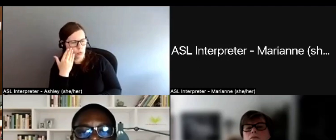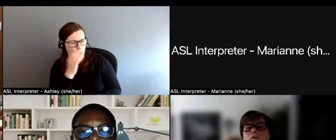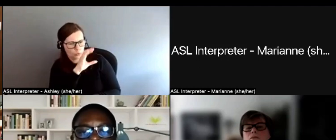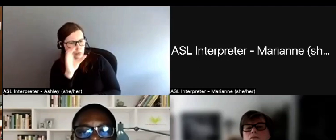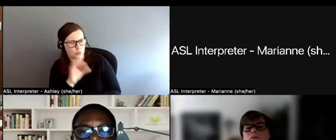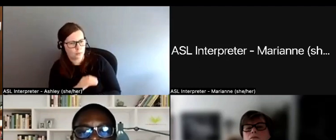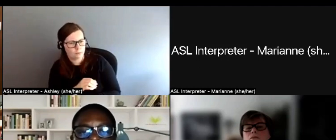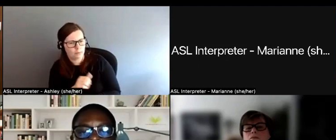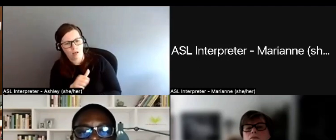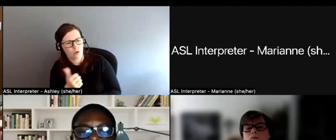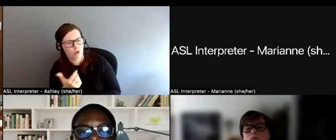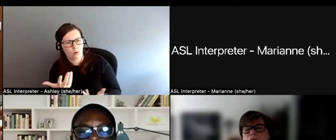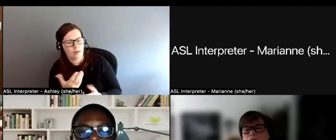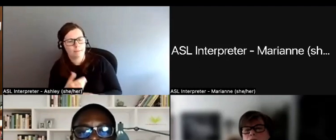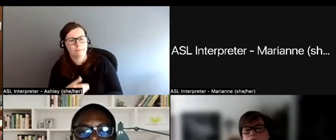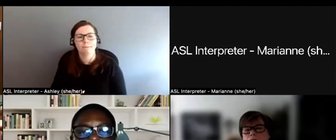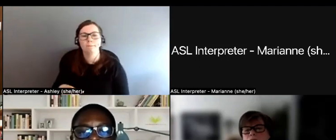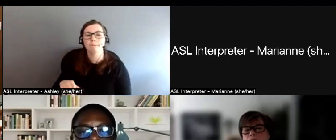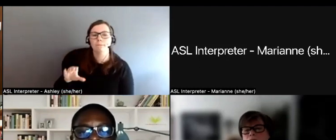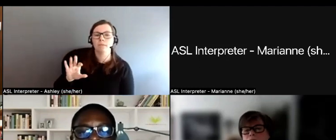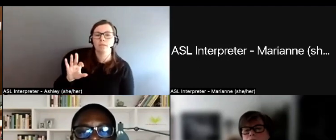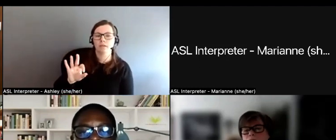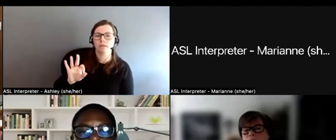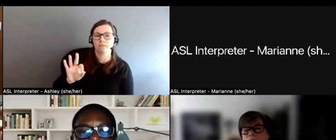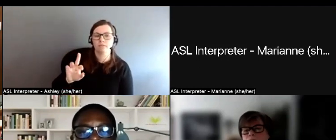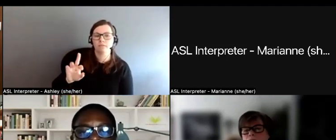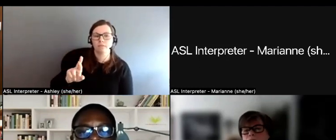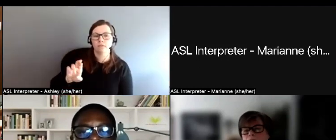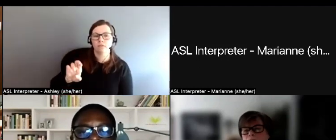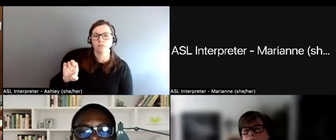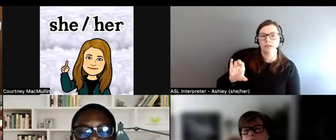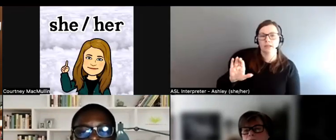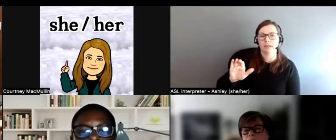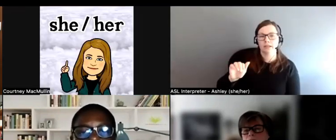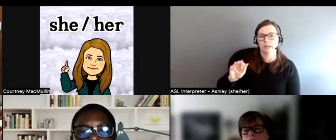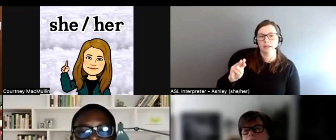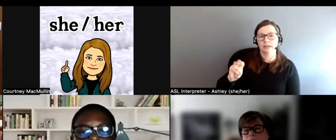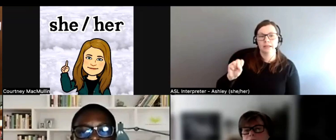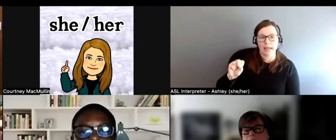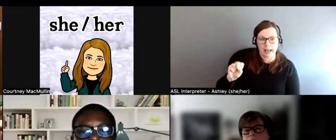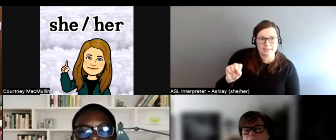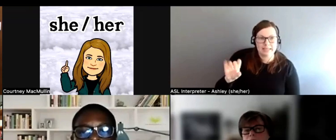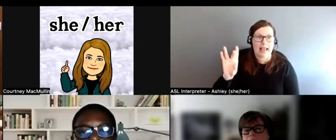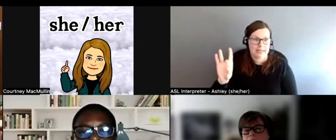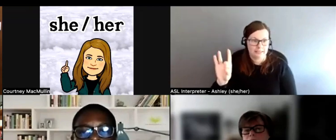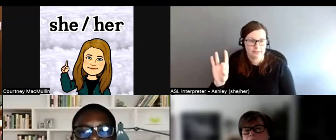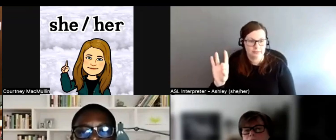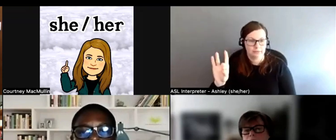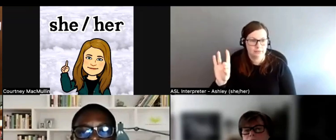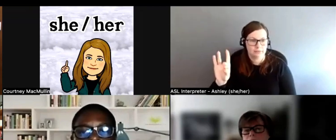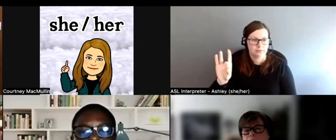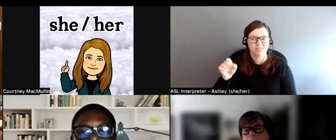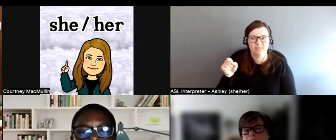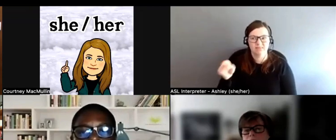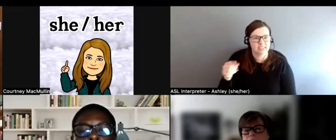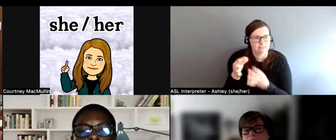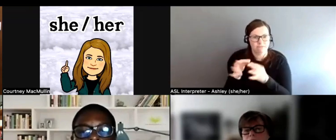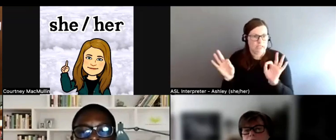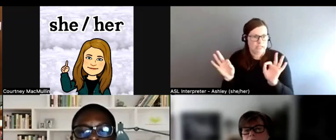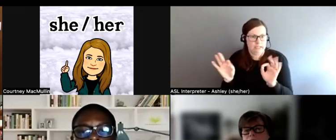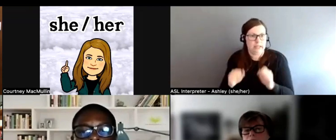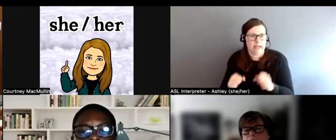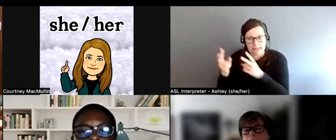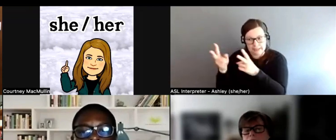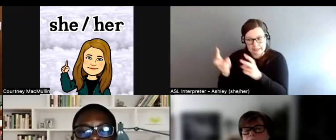8. FreeCam is a program, or it's a program that you can download and use it for free, and it